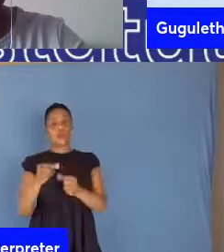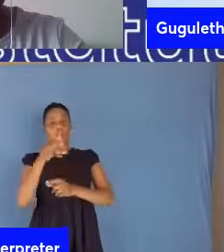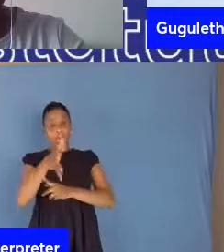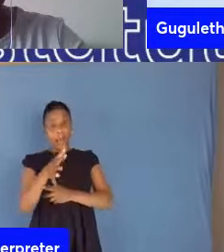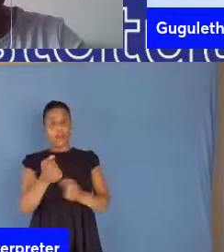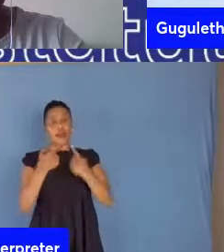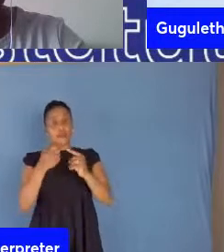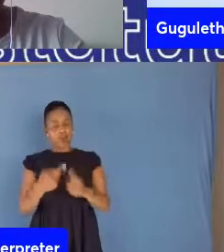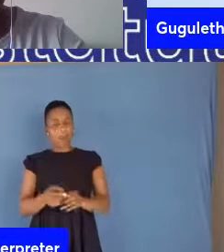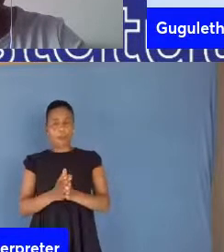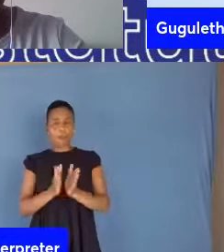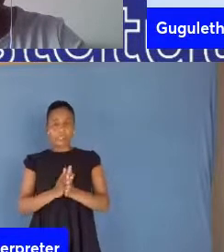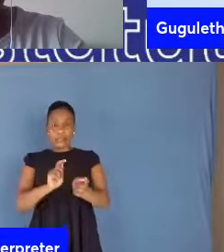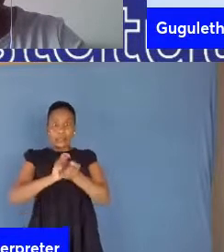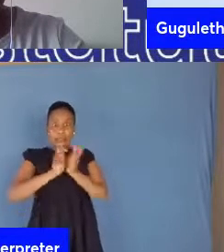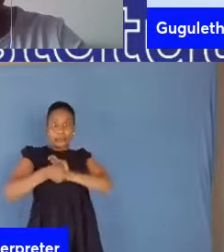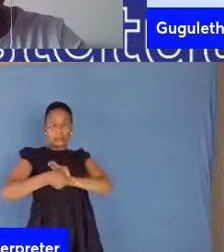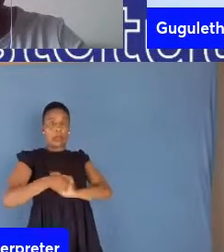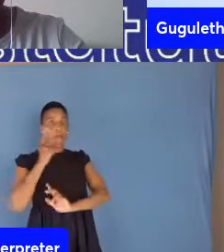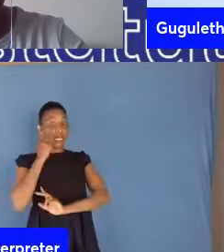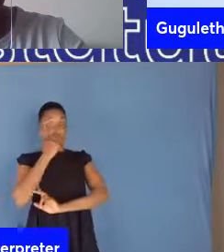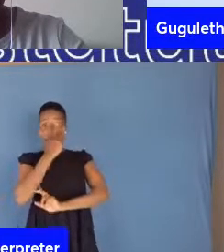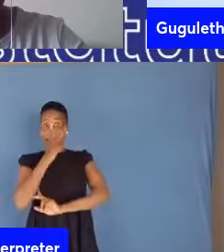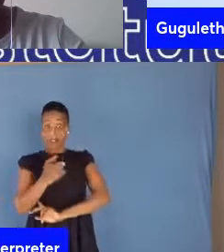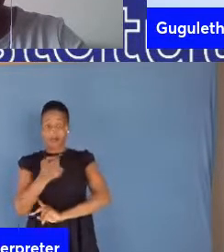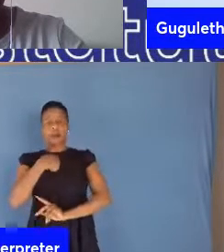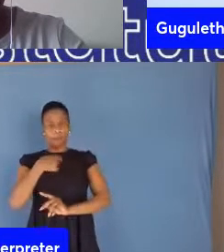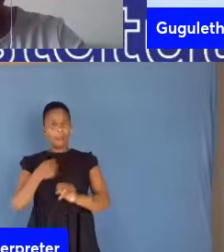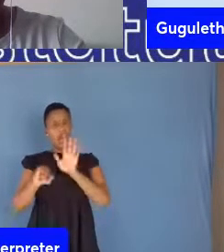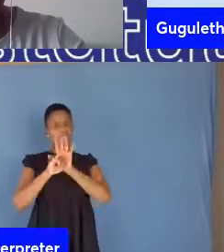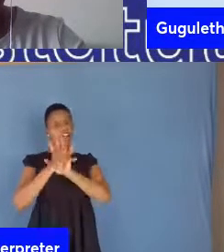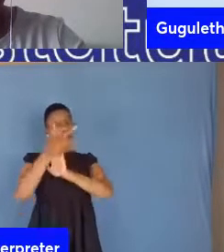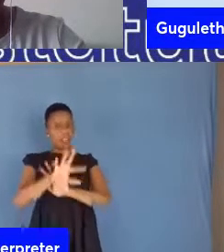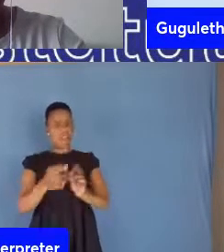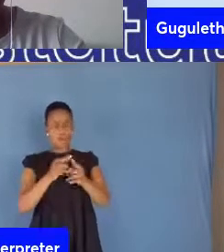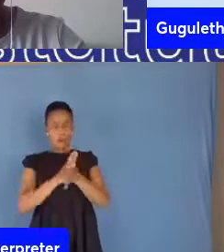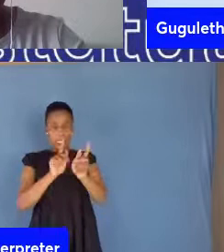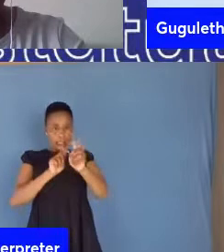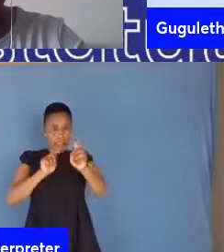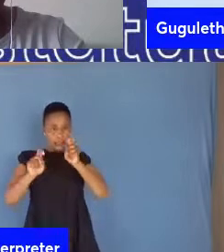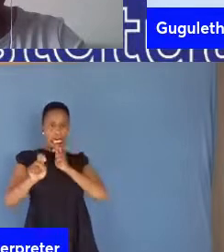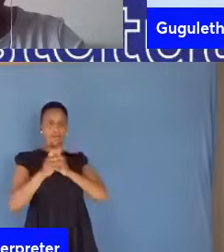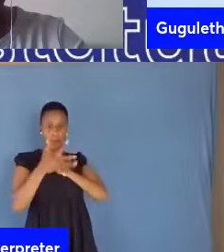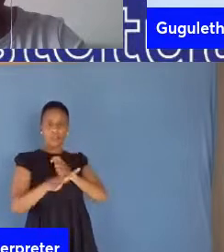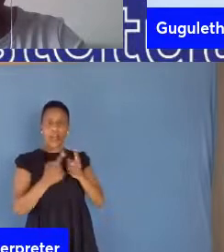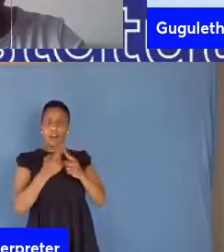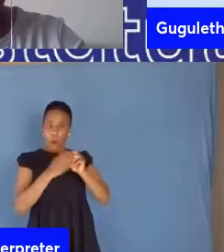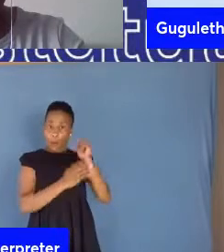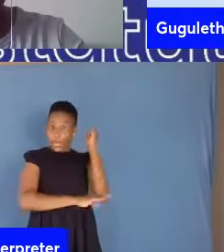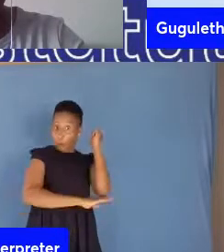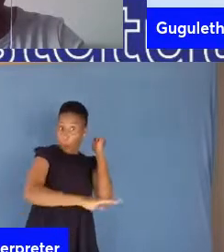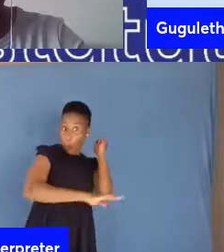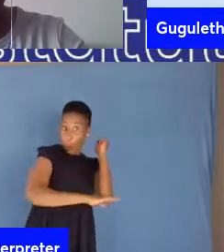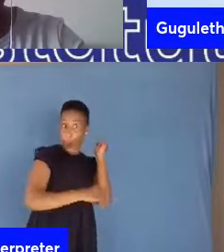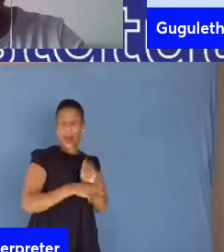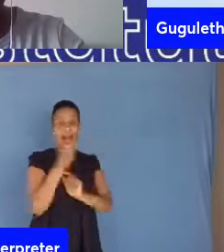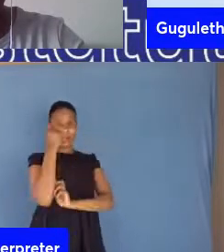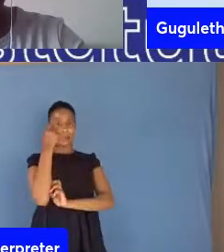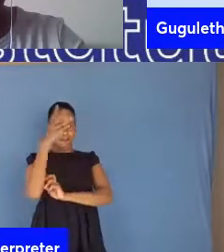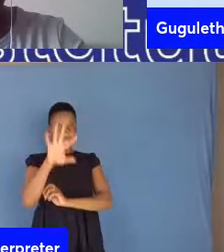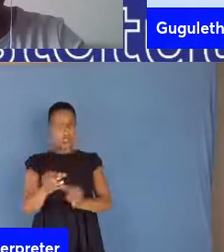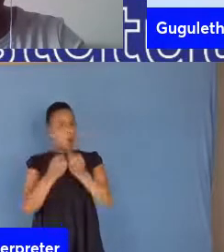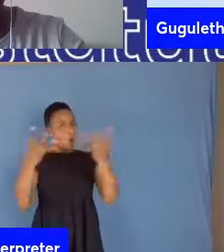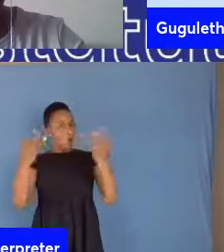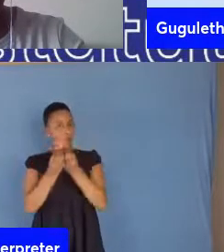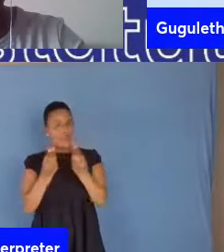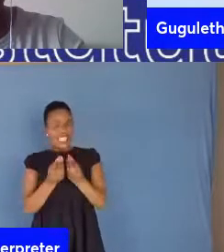radical perspective, because I do identify from radicalness, I think from the grassroots, understanding that a lot of these things are very